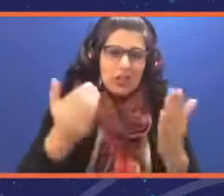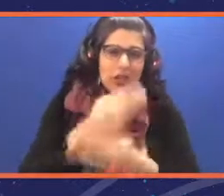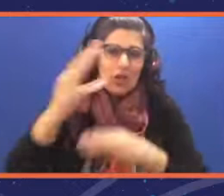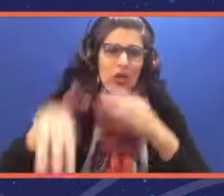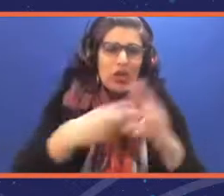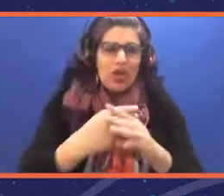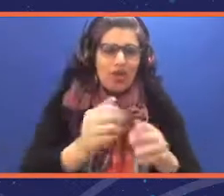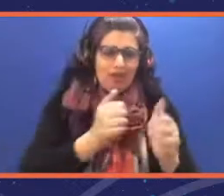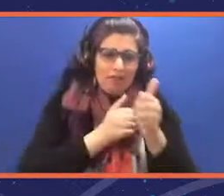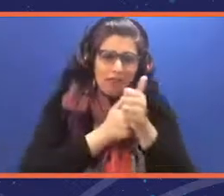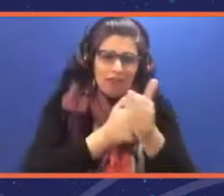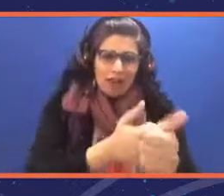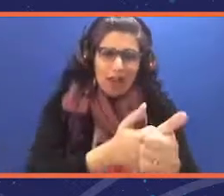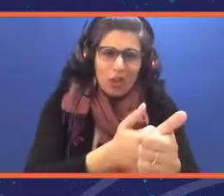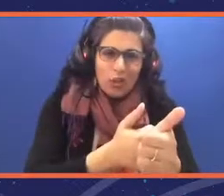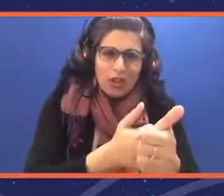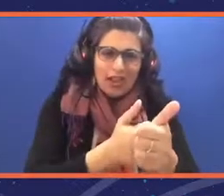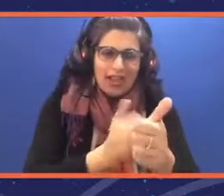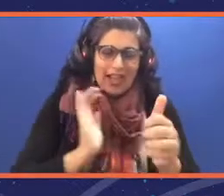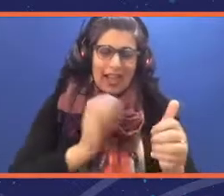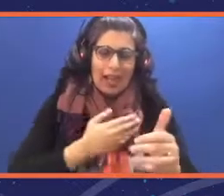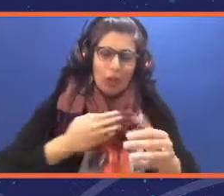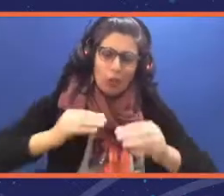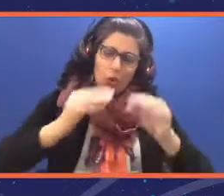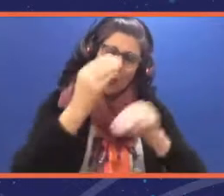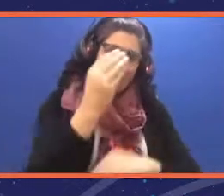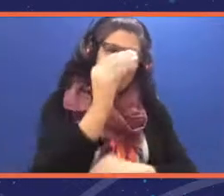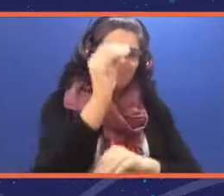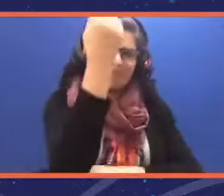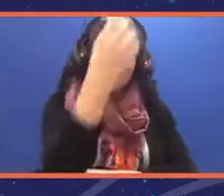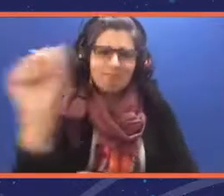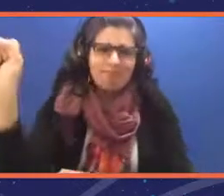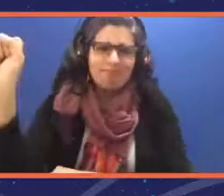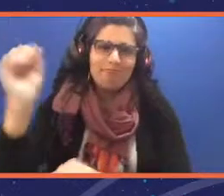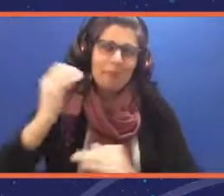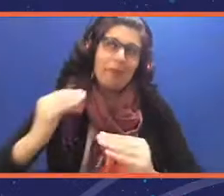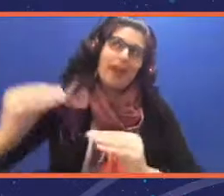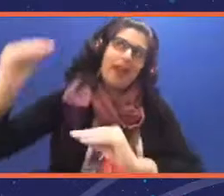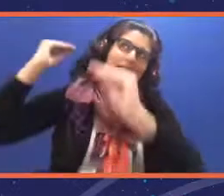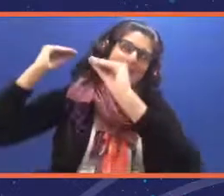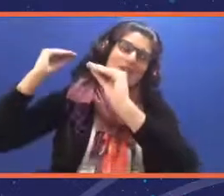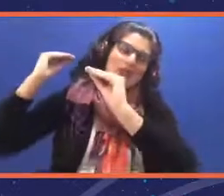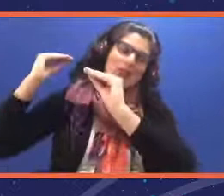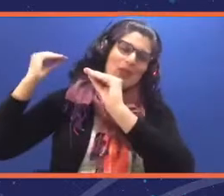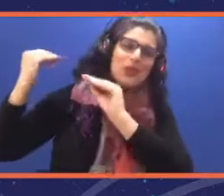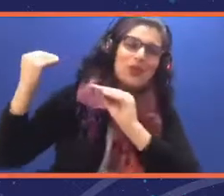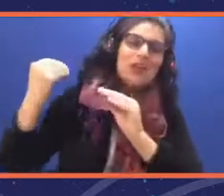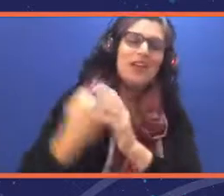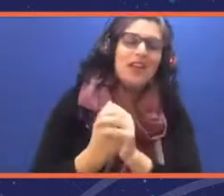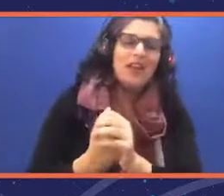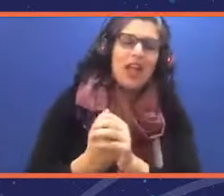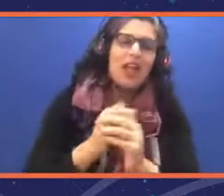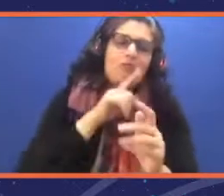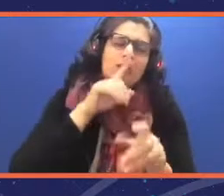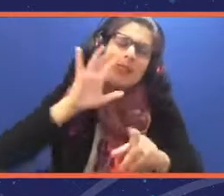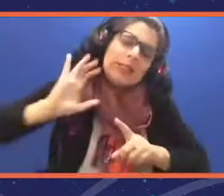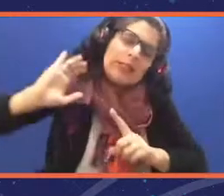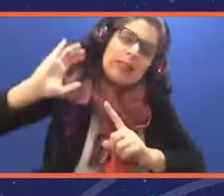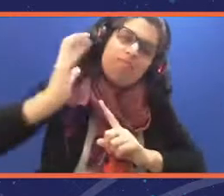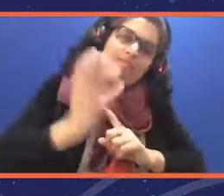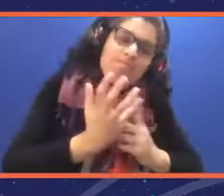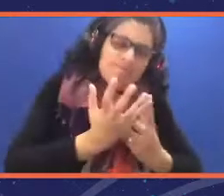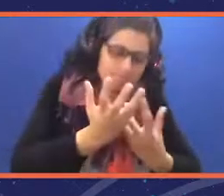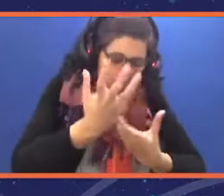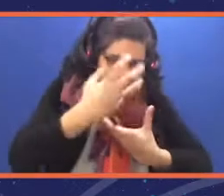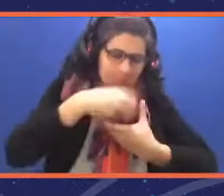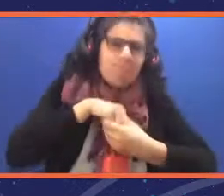that our movement ancestors and blood ancestors left behind for us, and really embodying the work that it takes to continue to